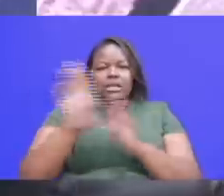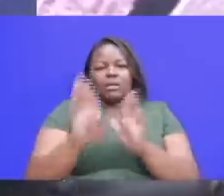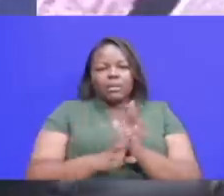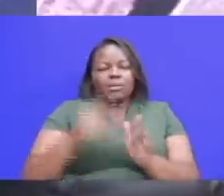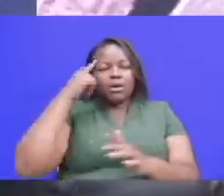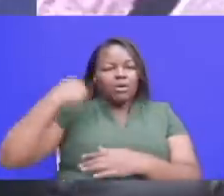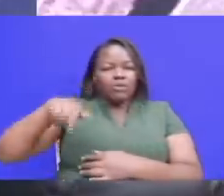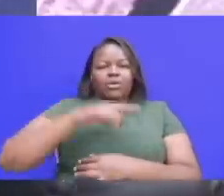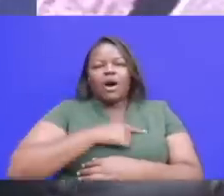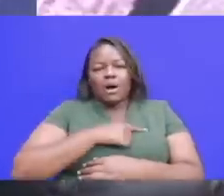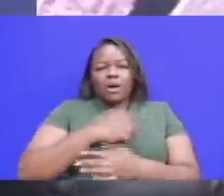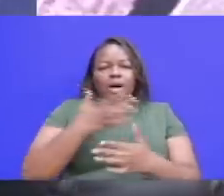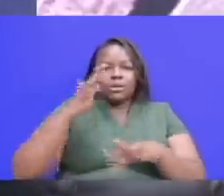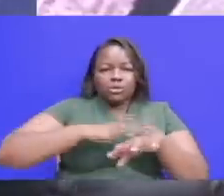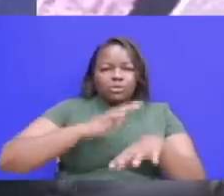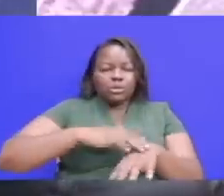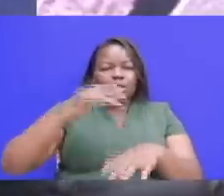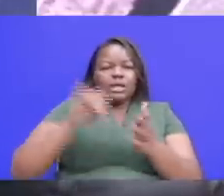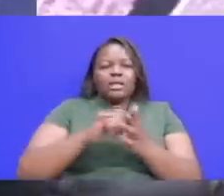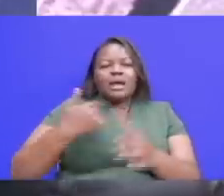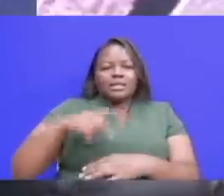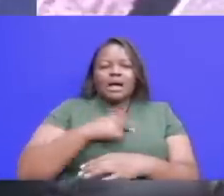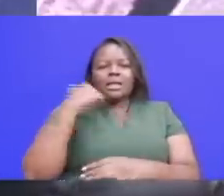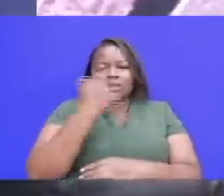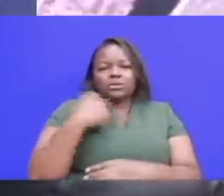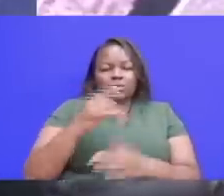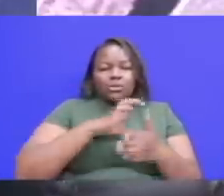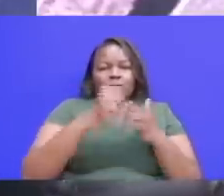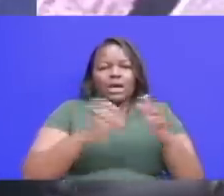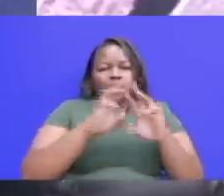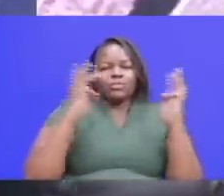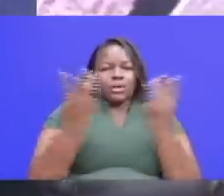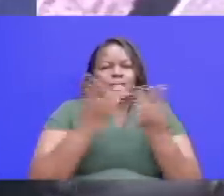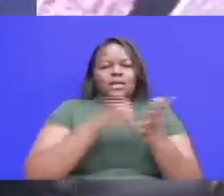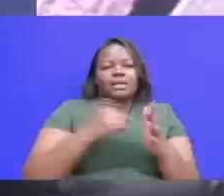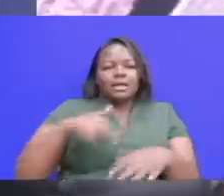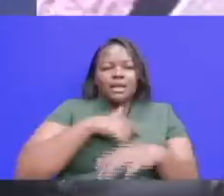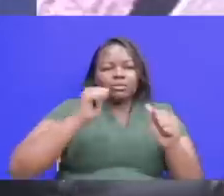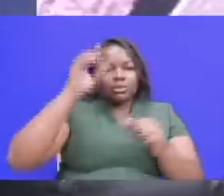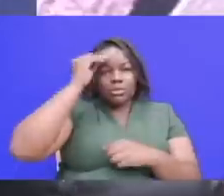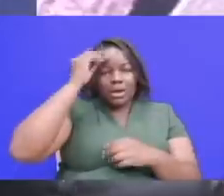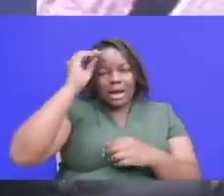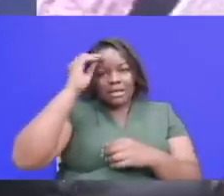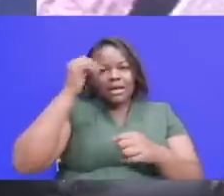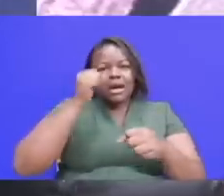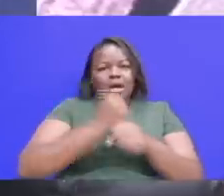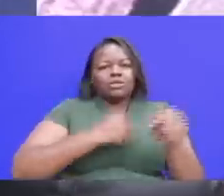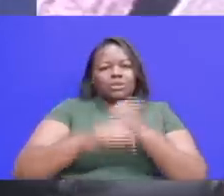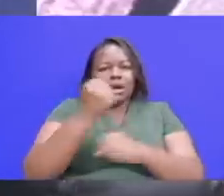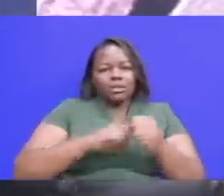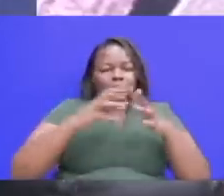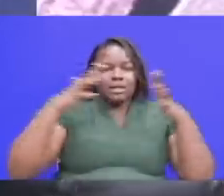our admonition, that we, whose the ends of the world has come, that we may learn and apply it. The